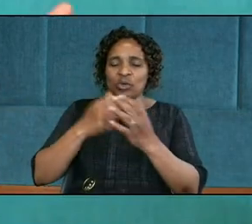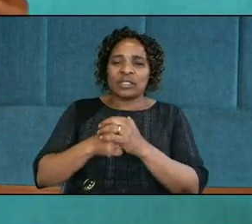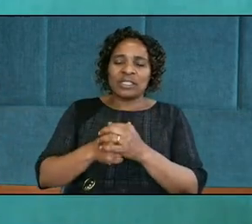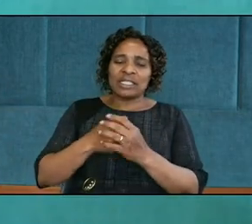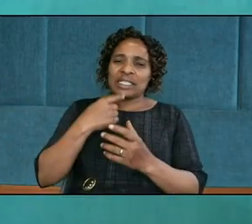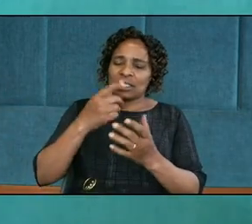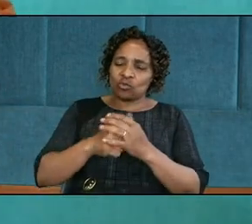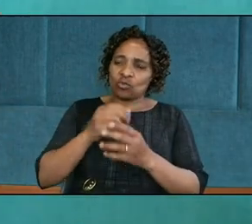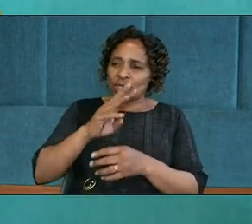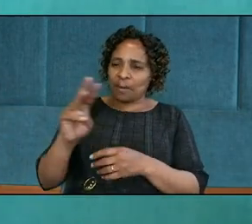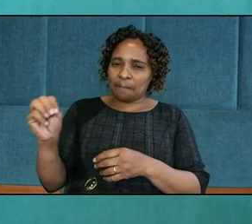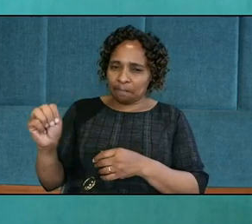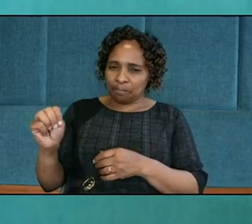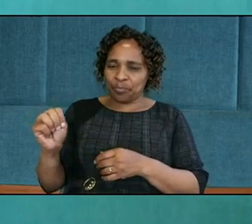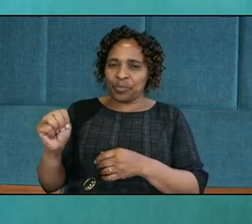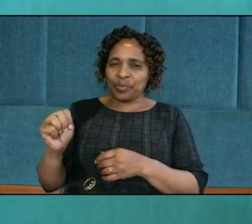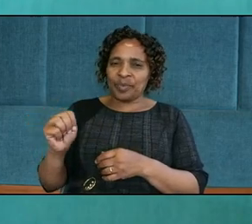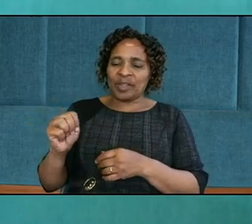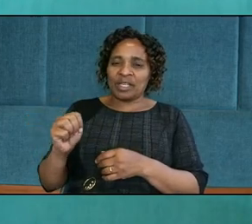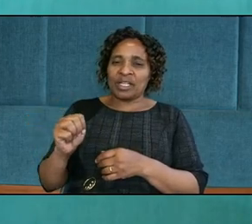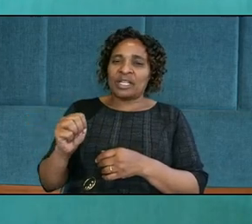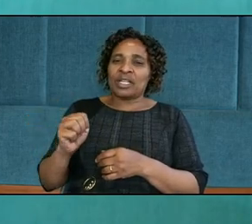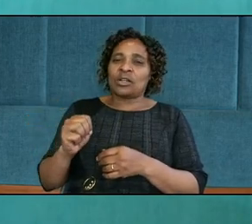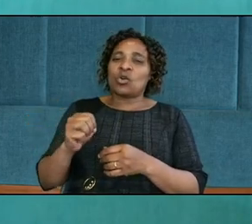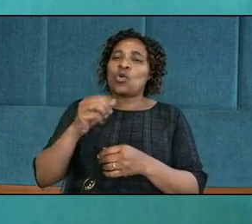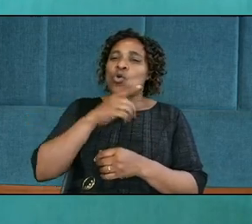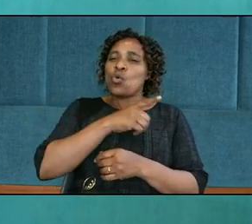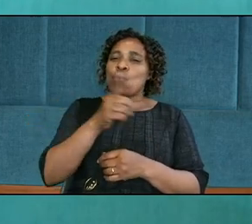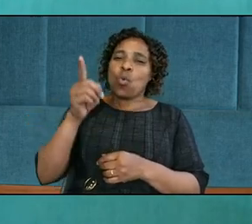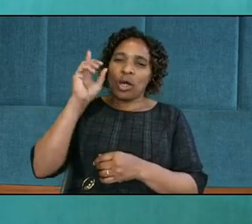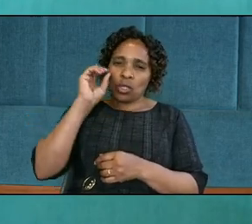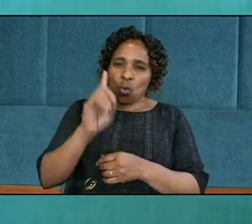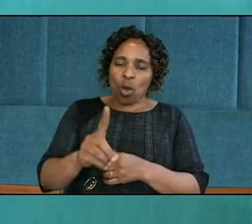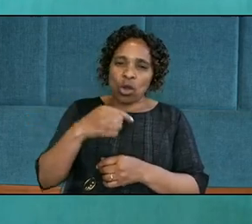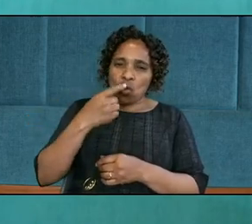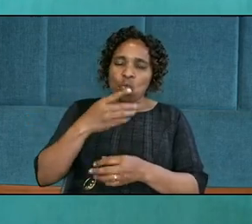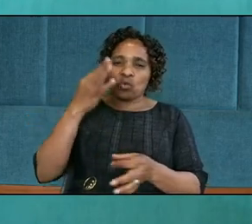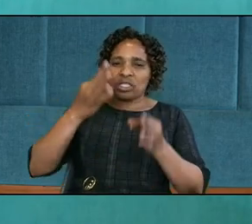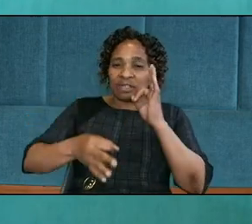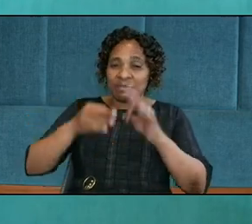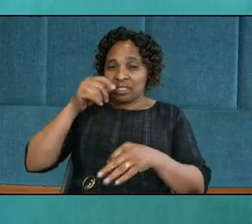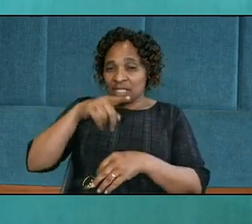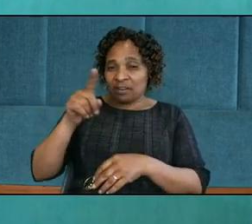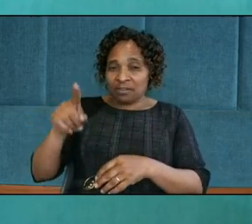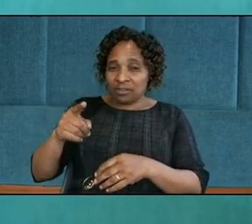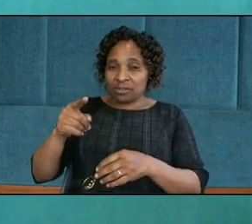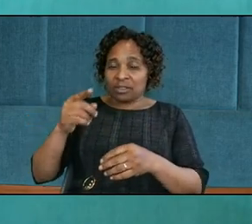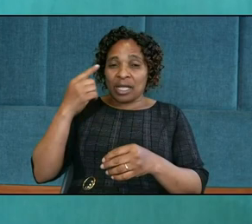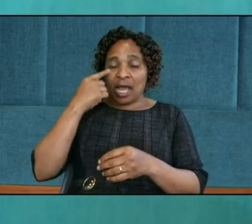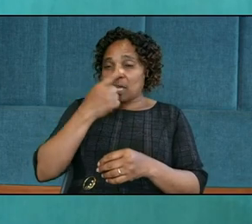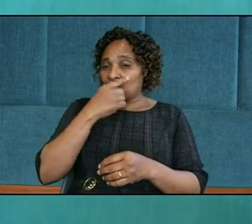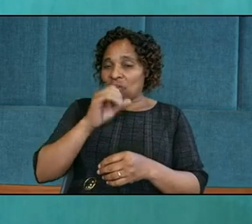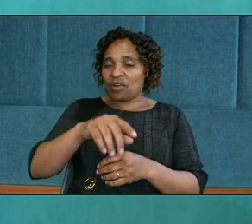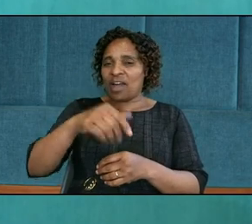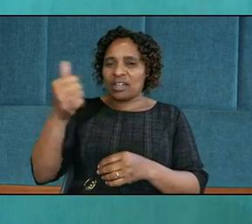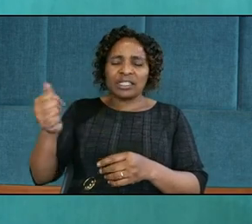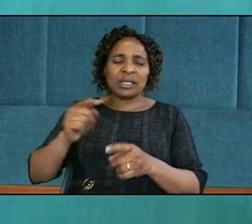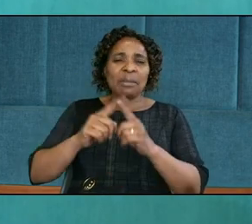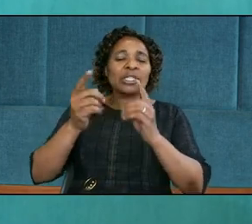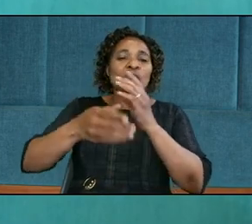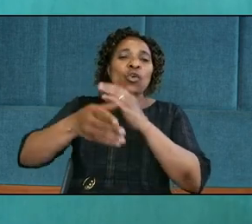he said to them, this is Jesus speaking, and he says, "You are the ones who justify yourselves in the eyes of others. But